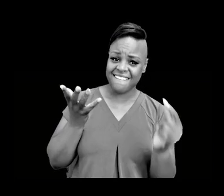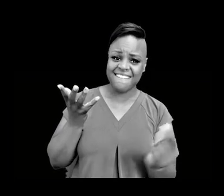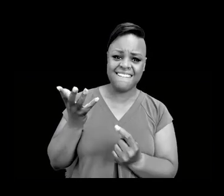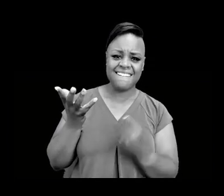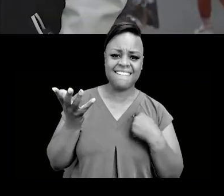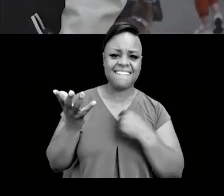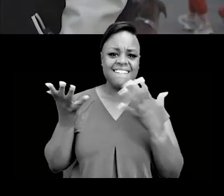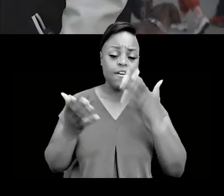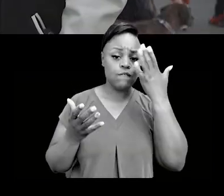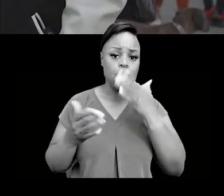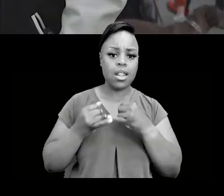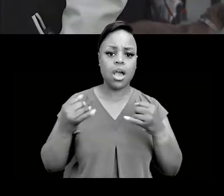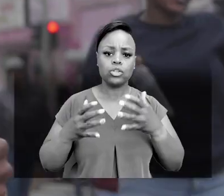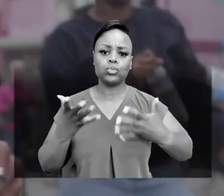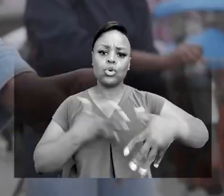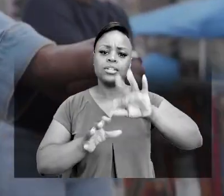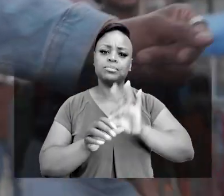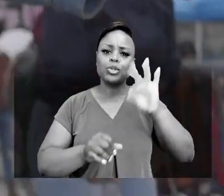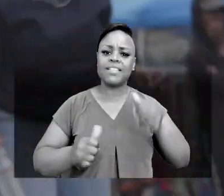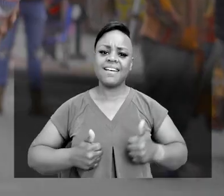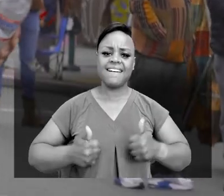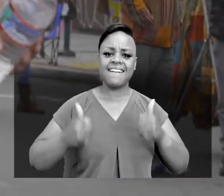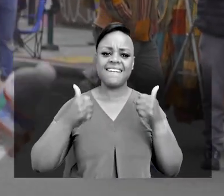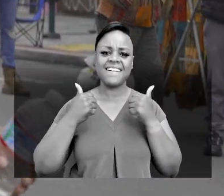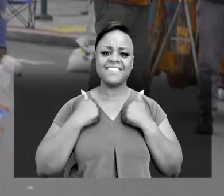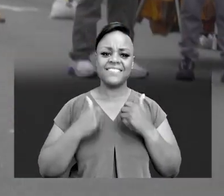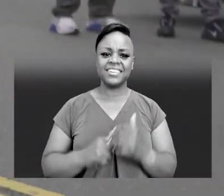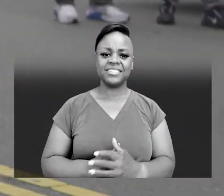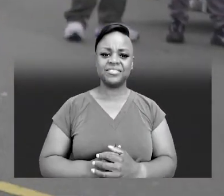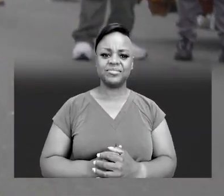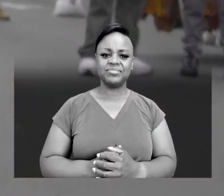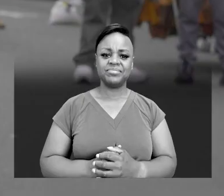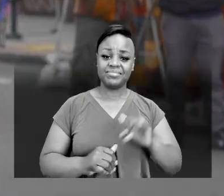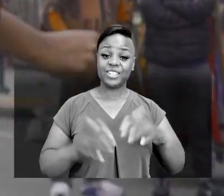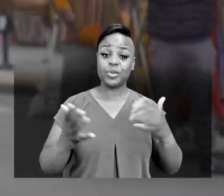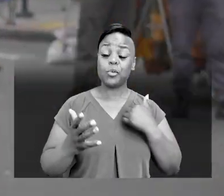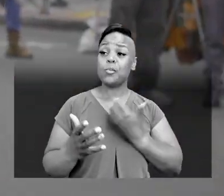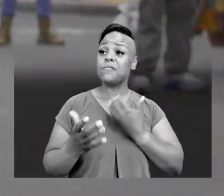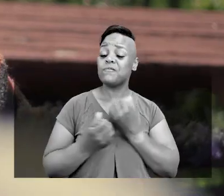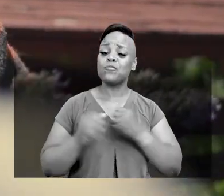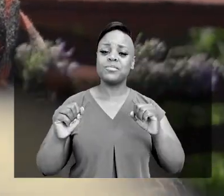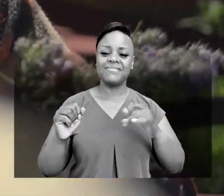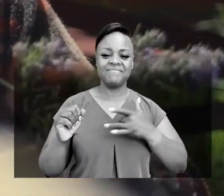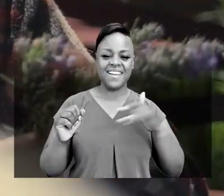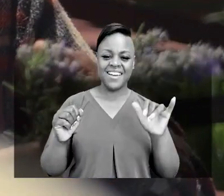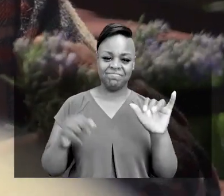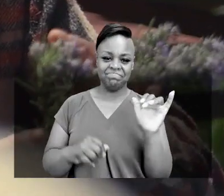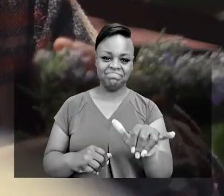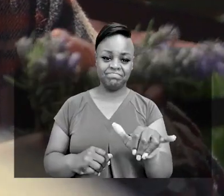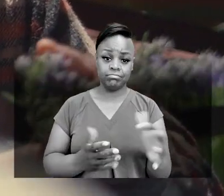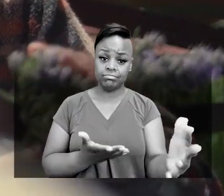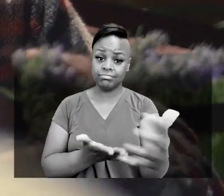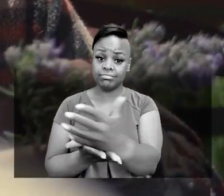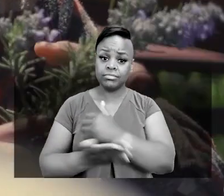to the Global South, we are the front line swirling into spirals of life. This is what our